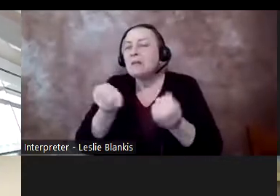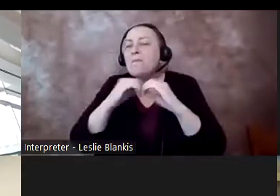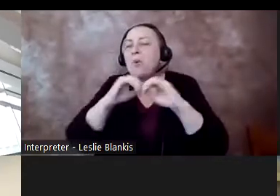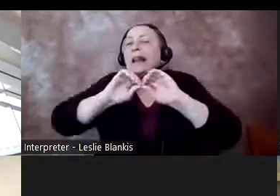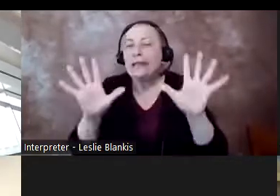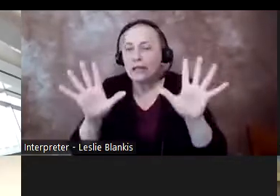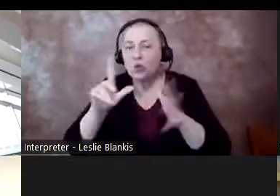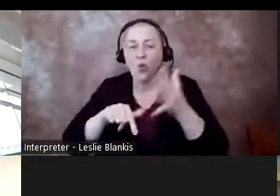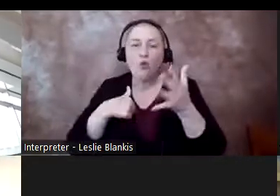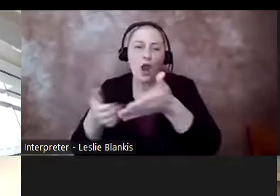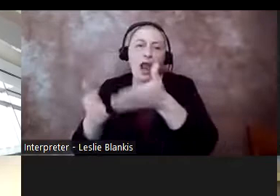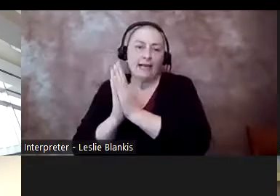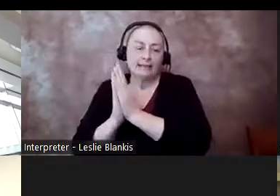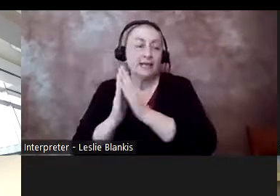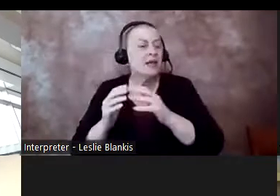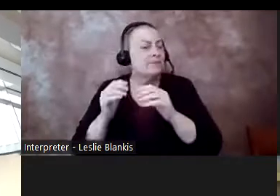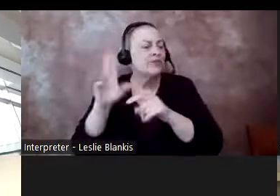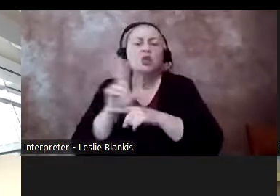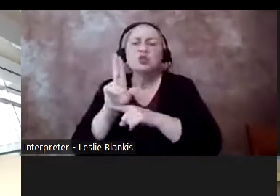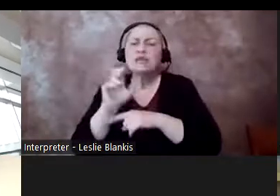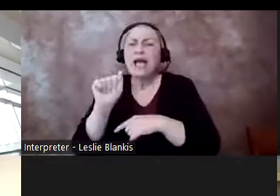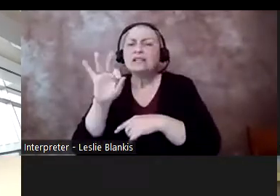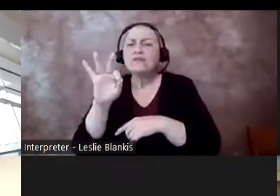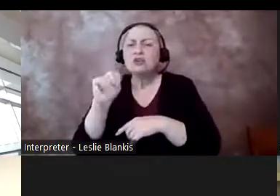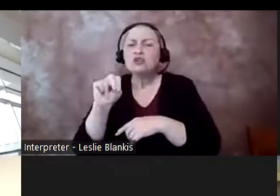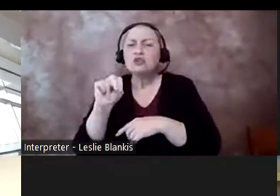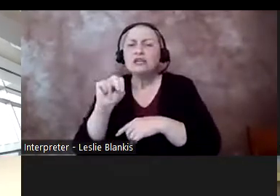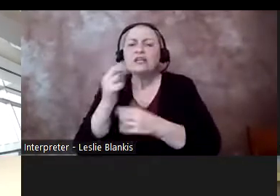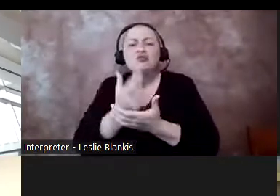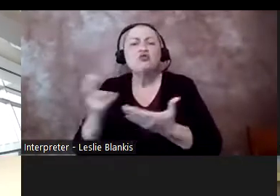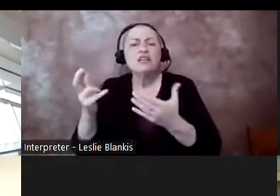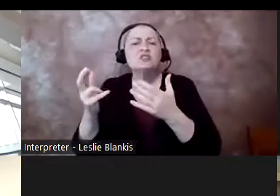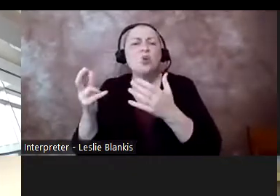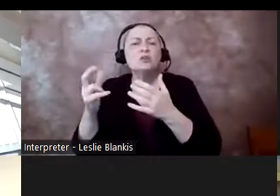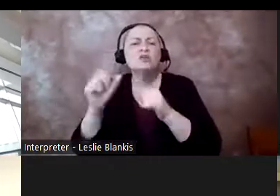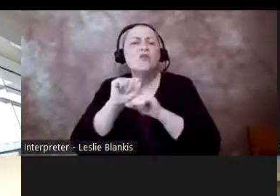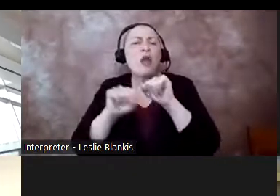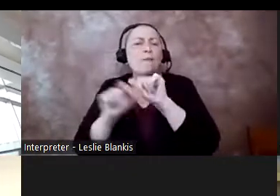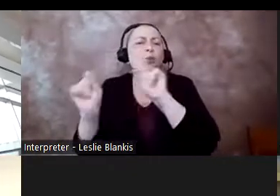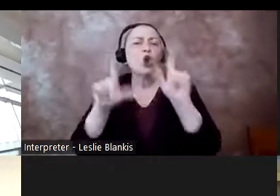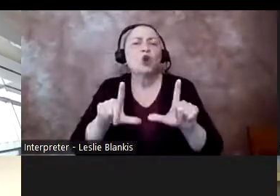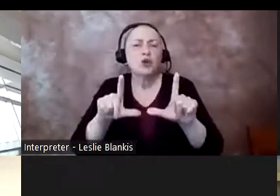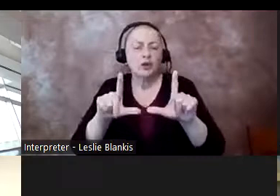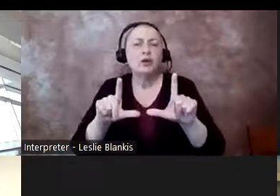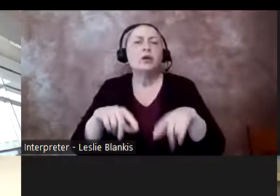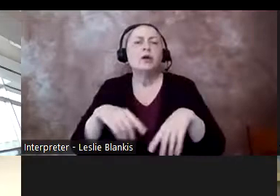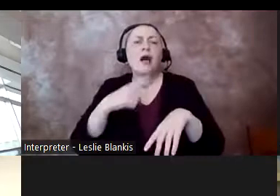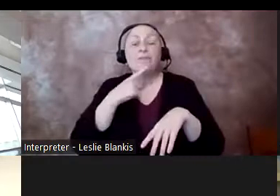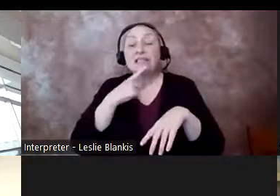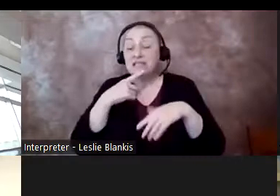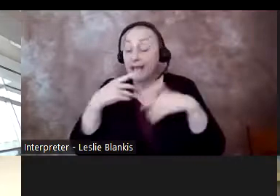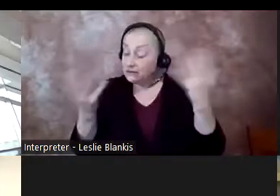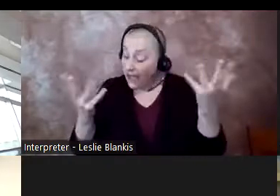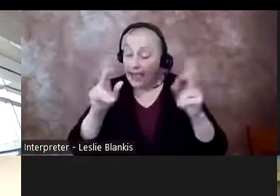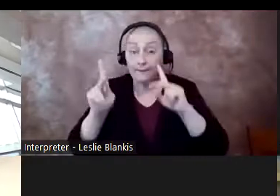as with us using that access and functional needs resource framework of by saying, hey, people with access